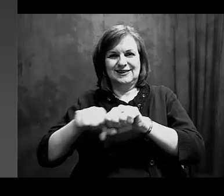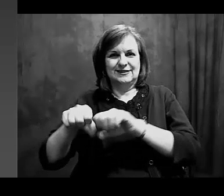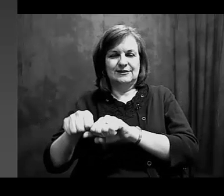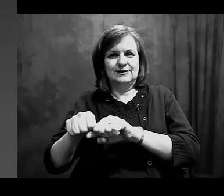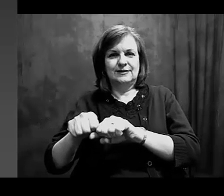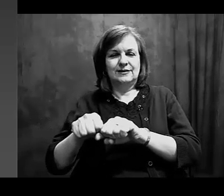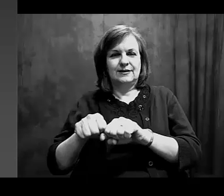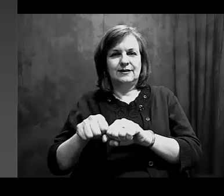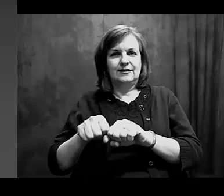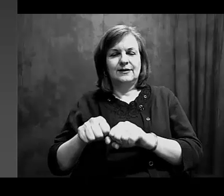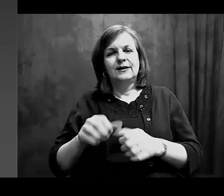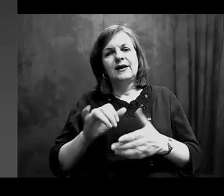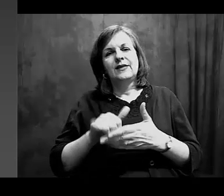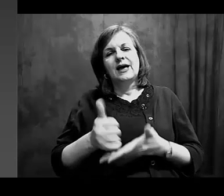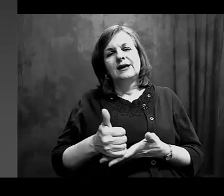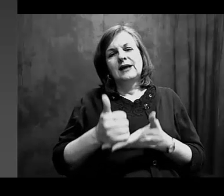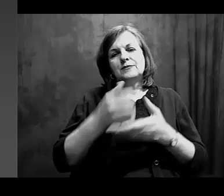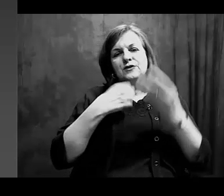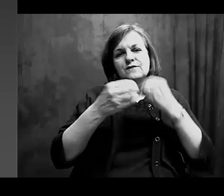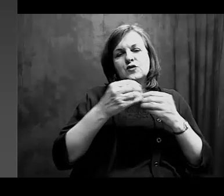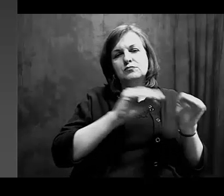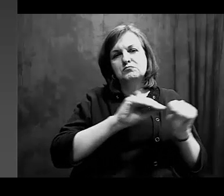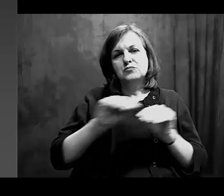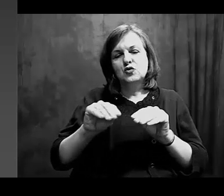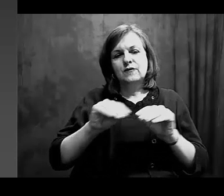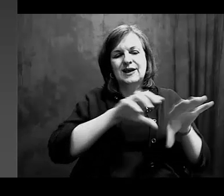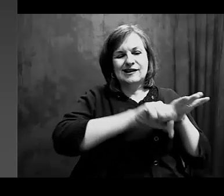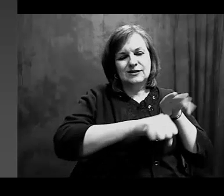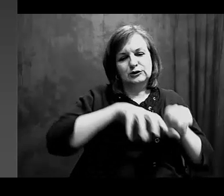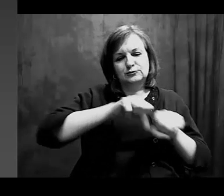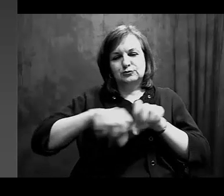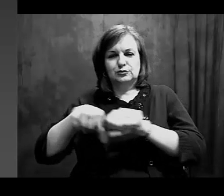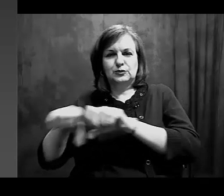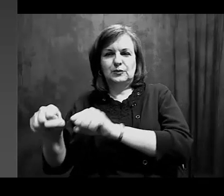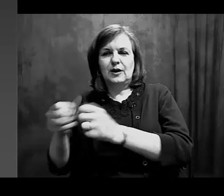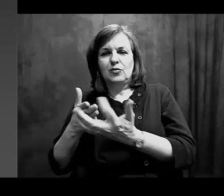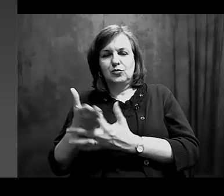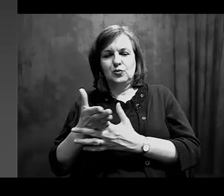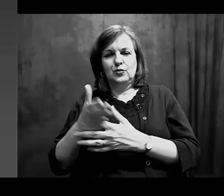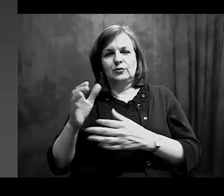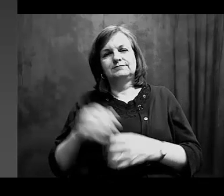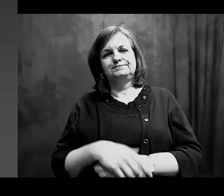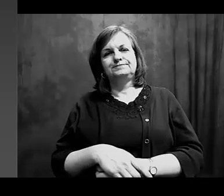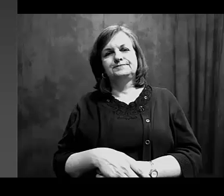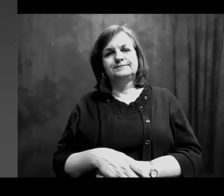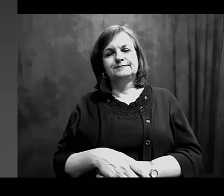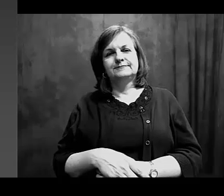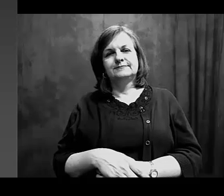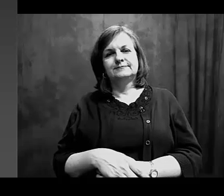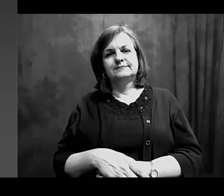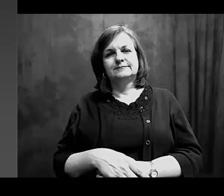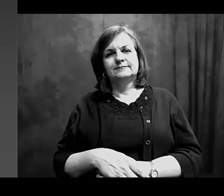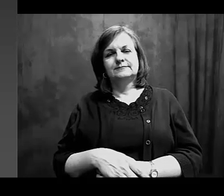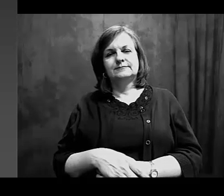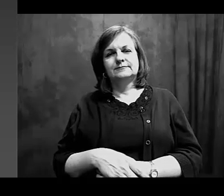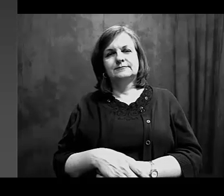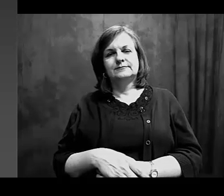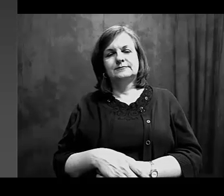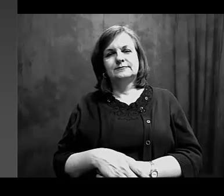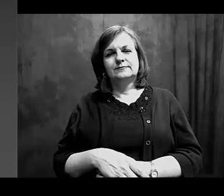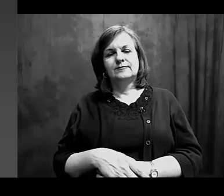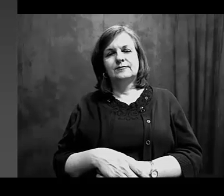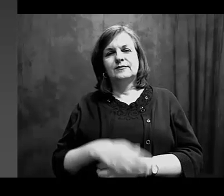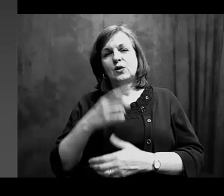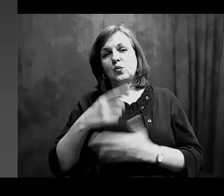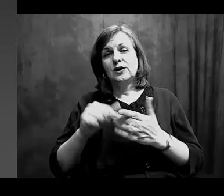contracts and shortens, it's actually going to pinch your small intestine shut. That doesn't seem good, but we saw this in your esophagus.